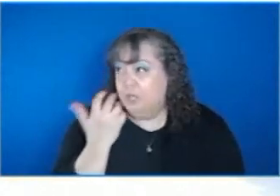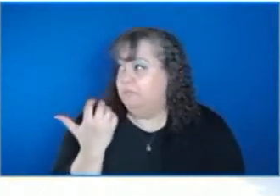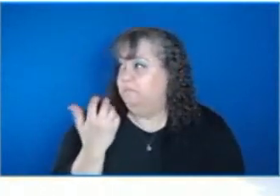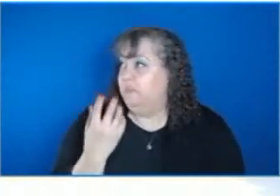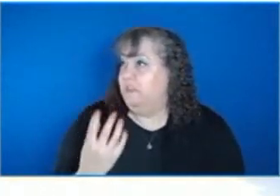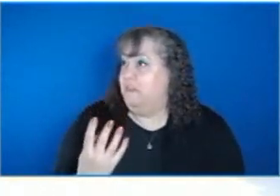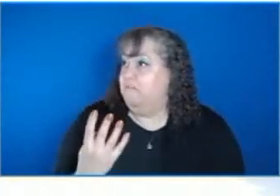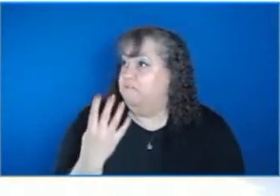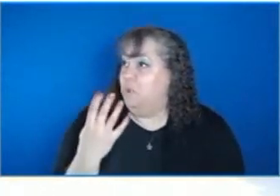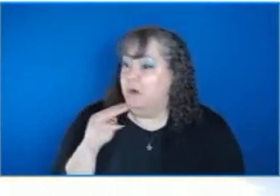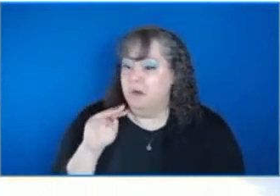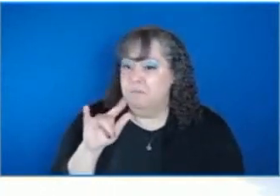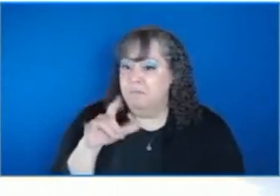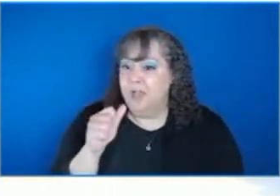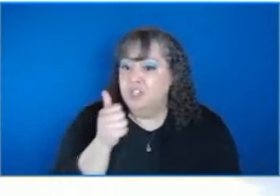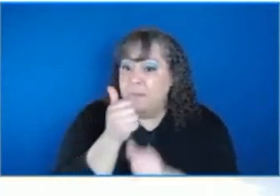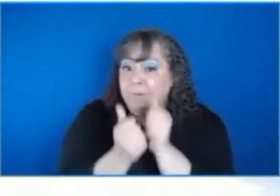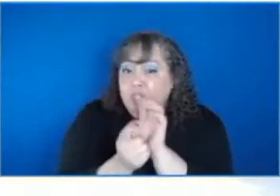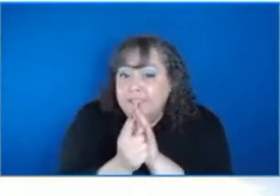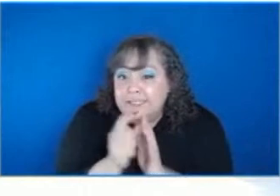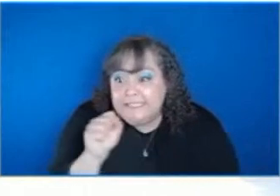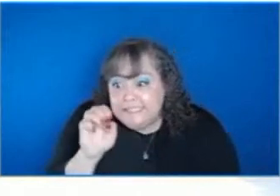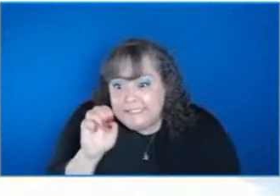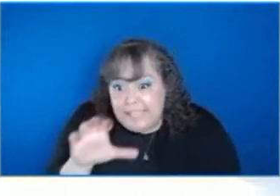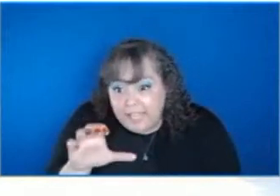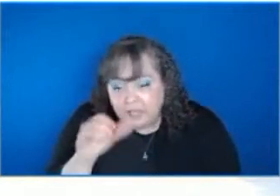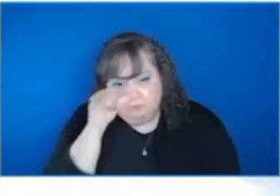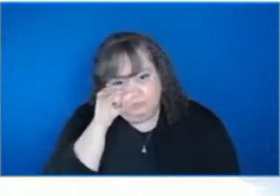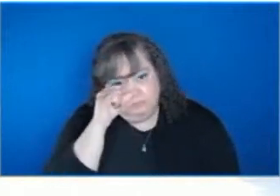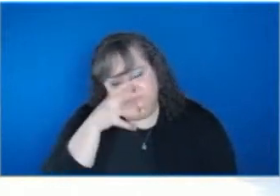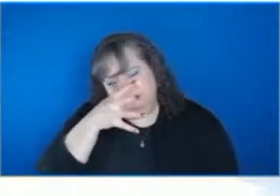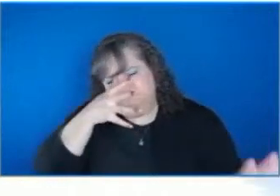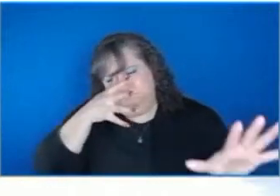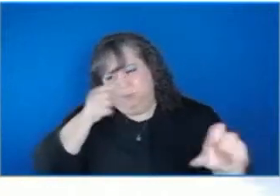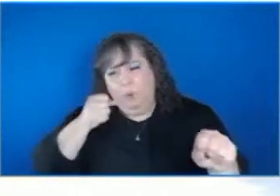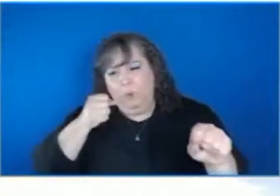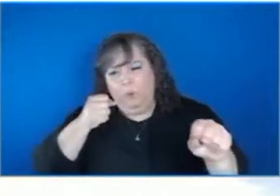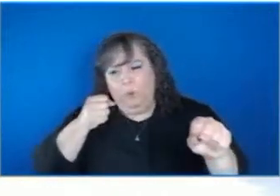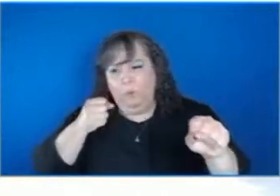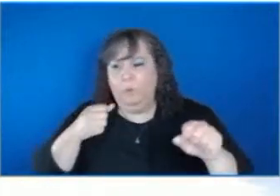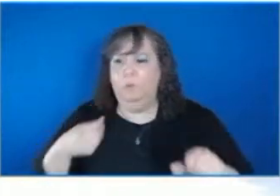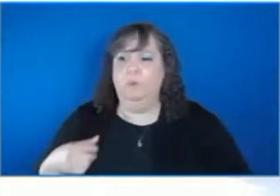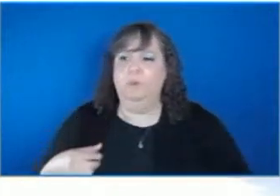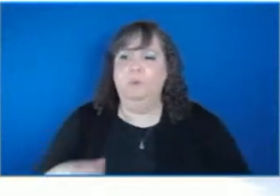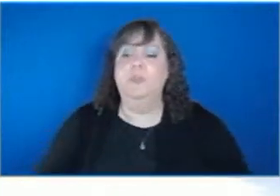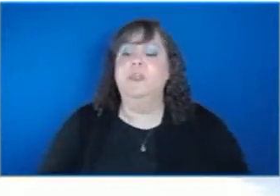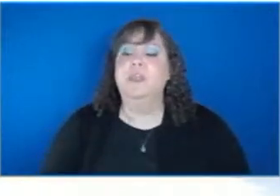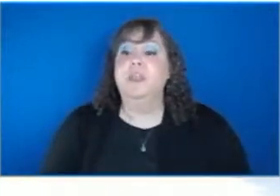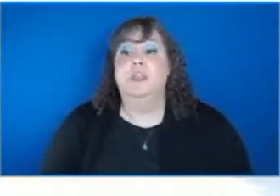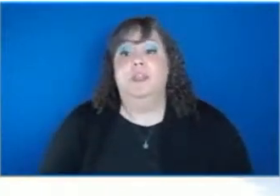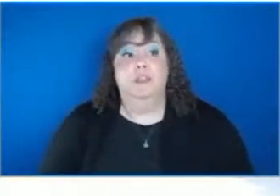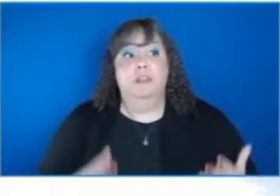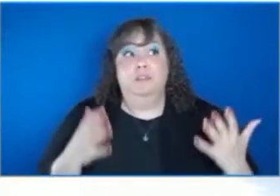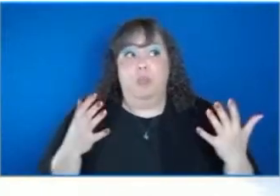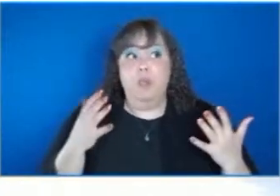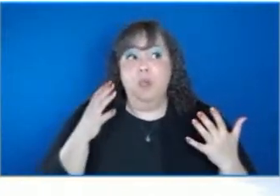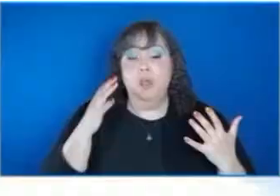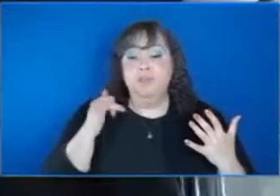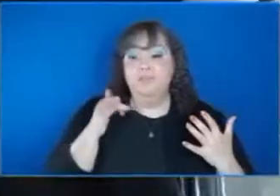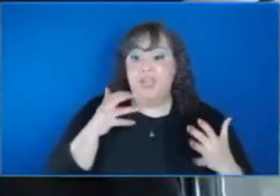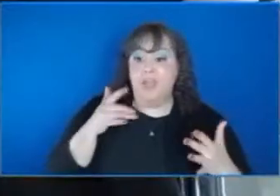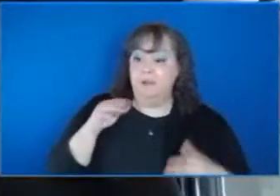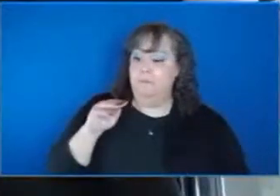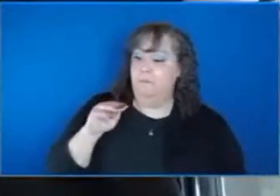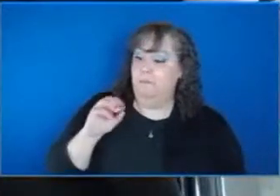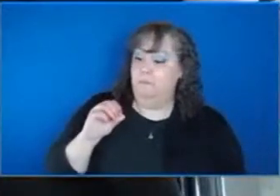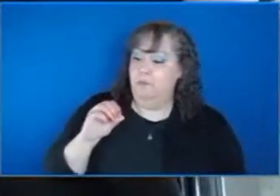second. So try going that fast. That's really fast. And with that and, you know, momentum, you hit something, transfer